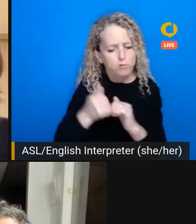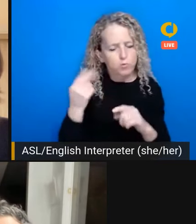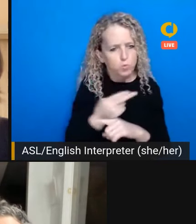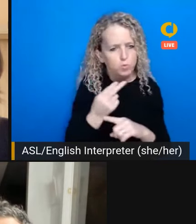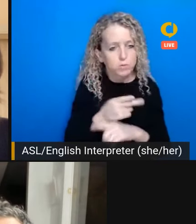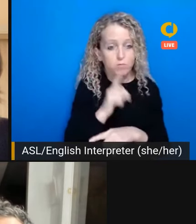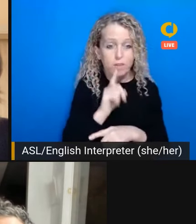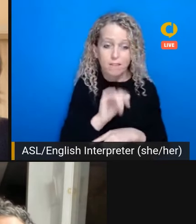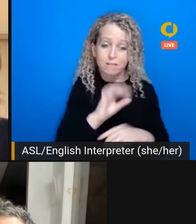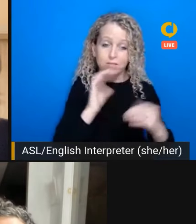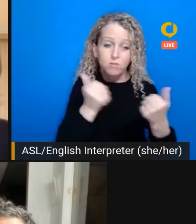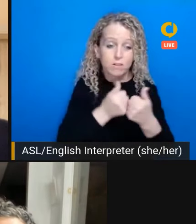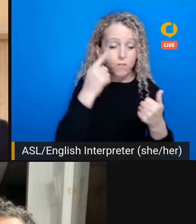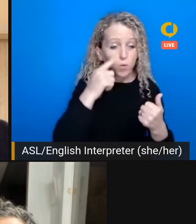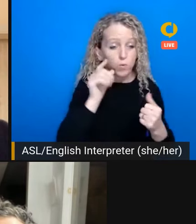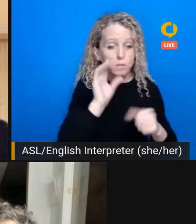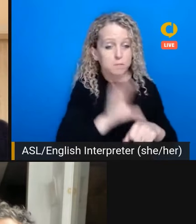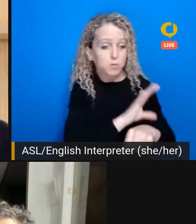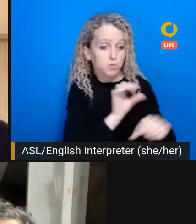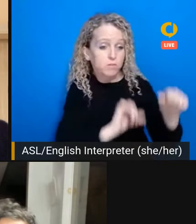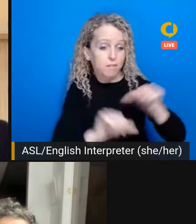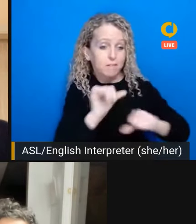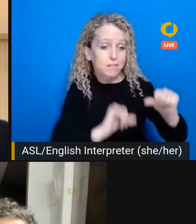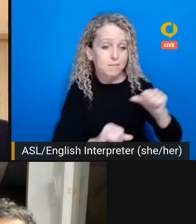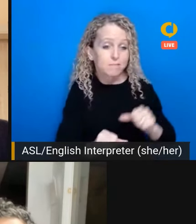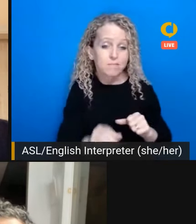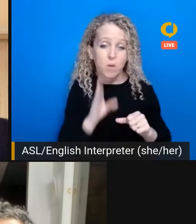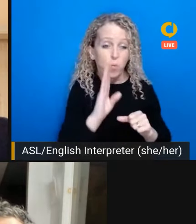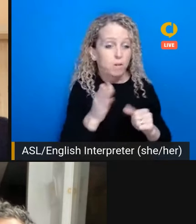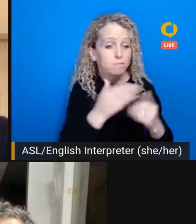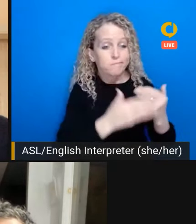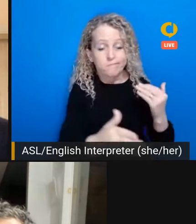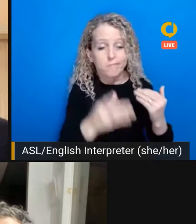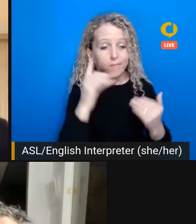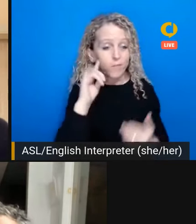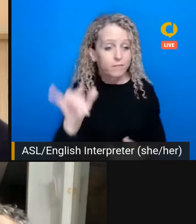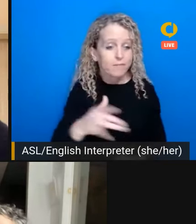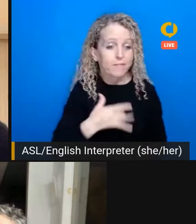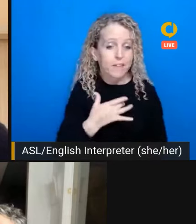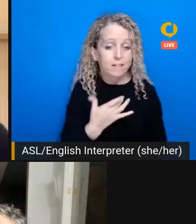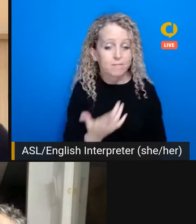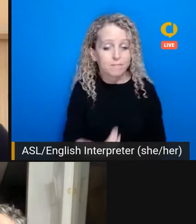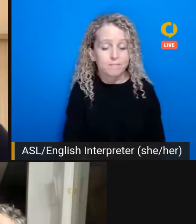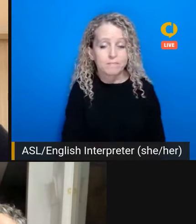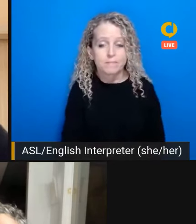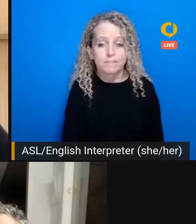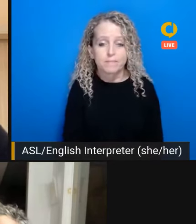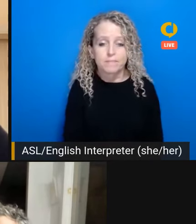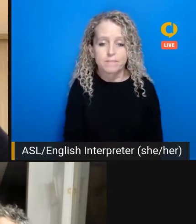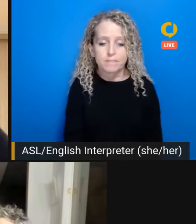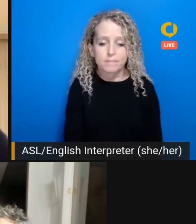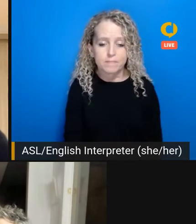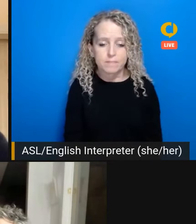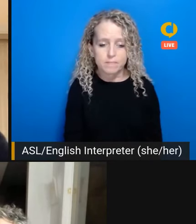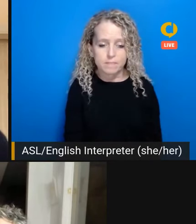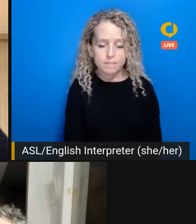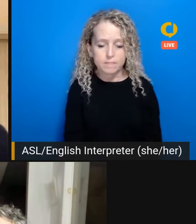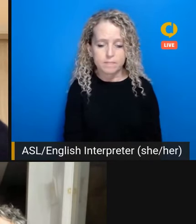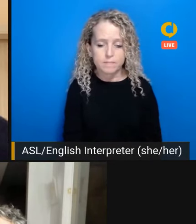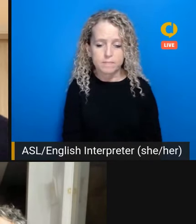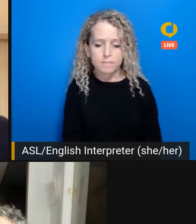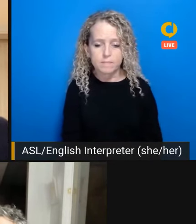and always will be. And that's one of the ways that we do this, right? I think the history